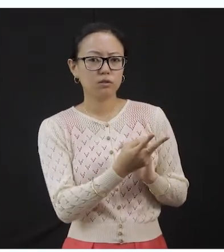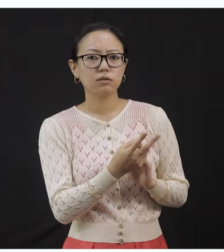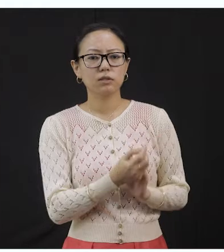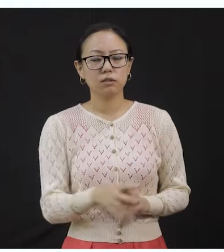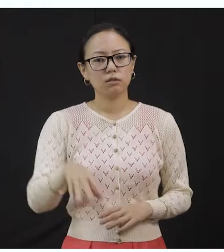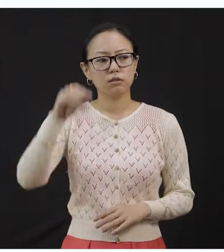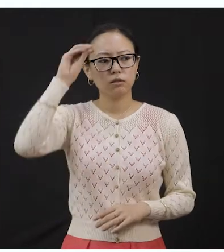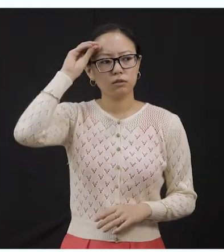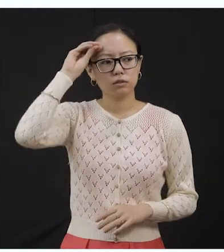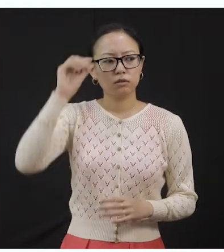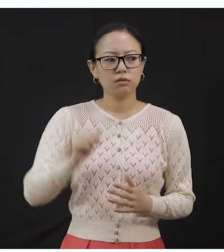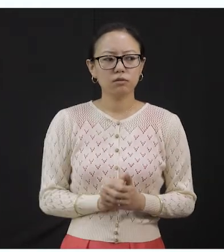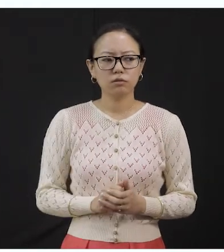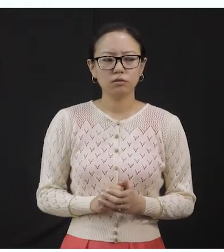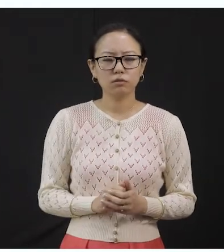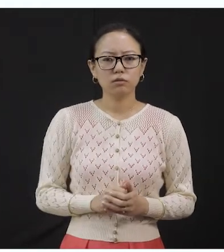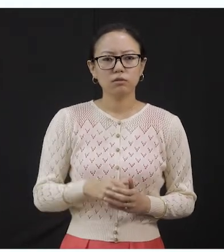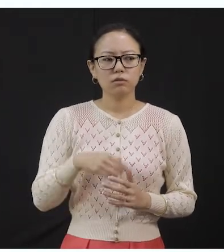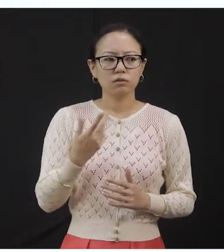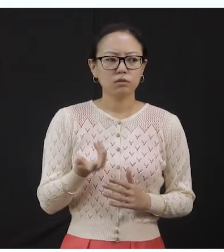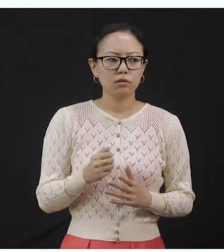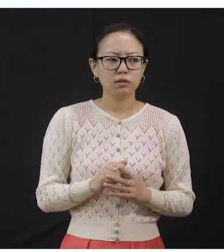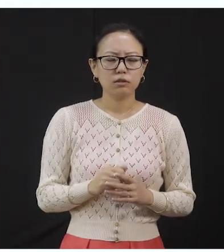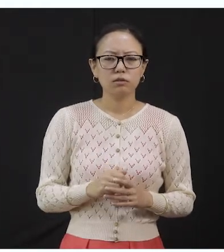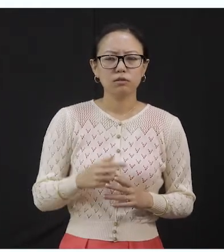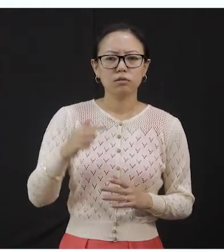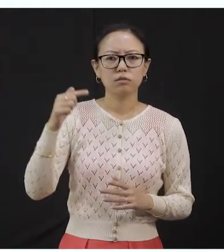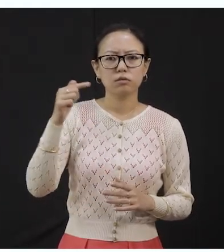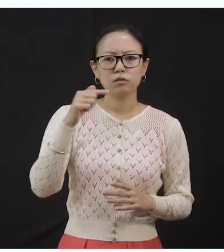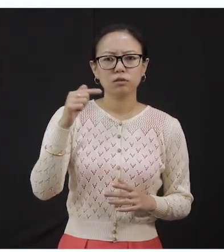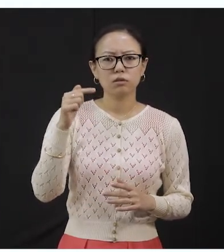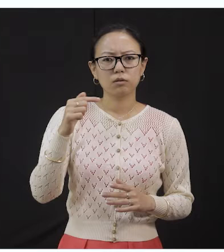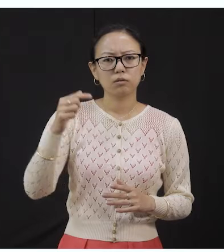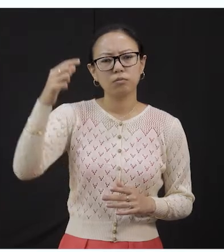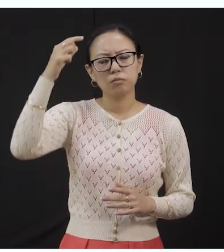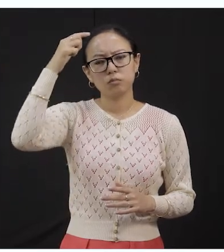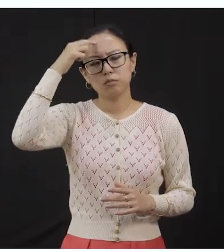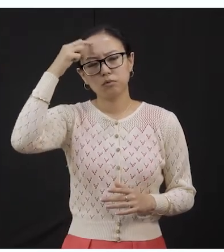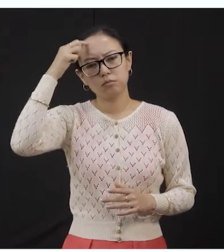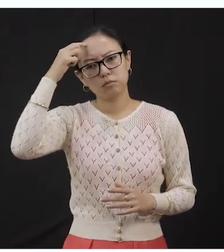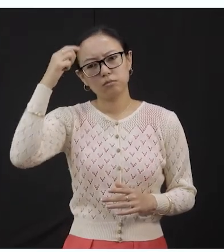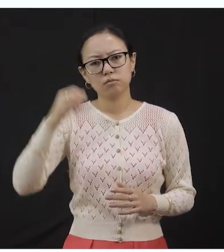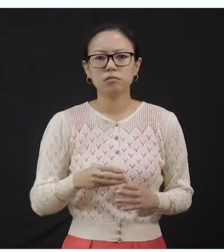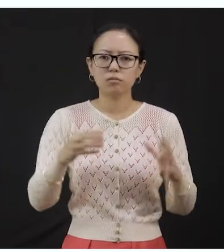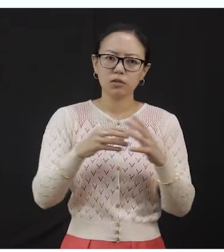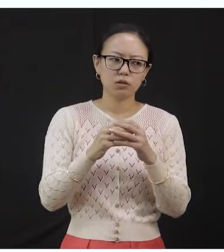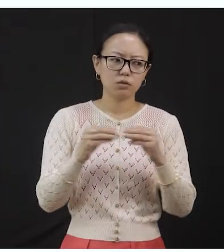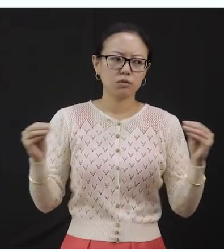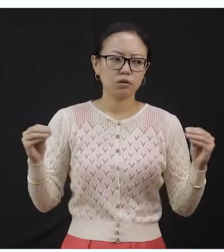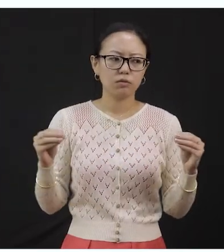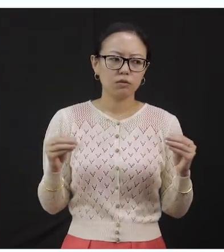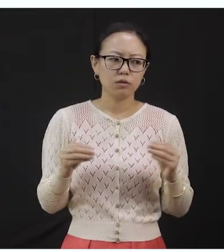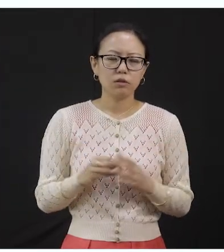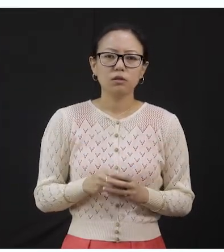into corresponding symbol of subtraction, then computes the problems involving subtraction, and